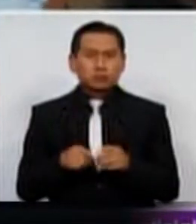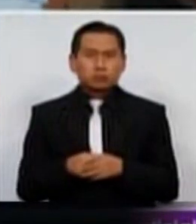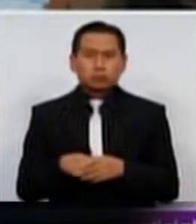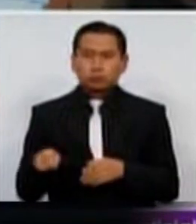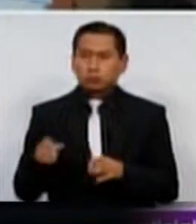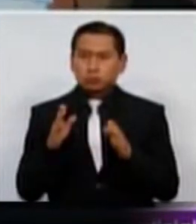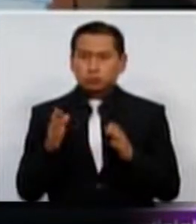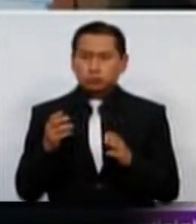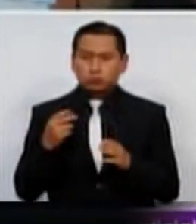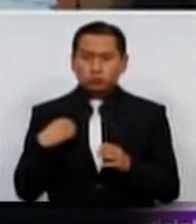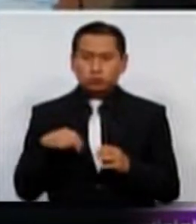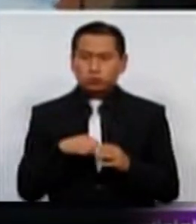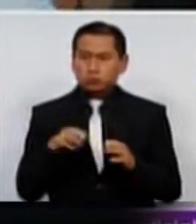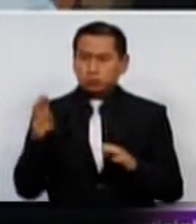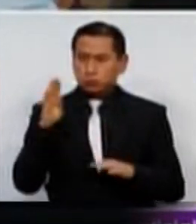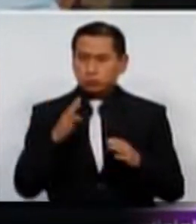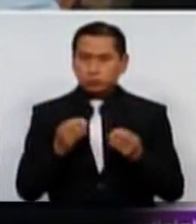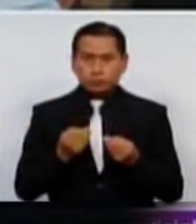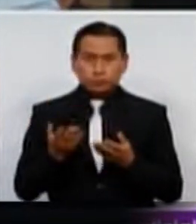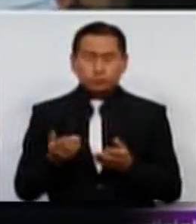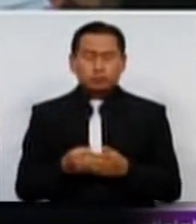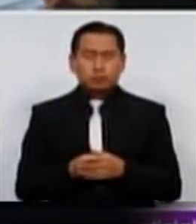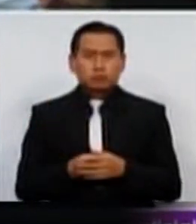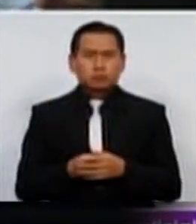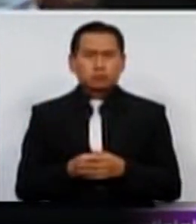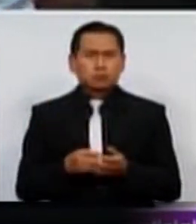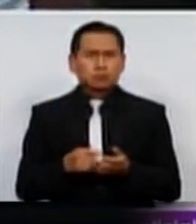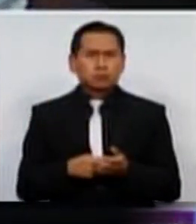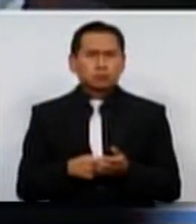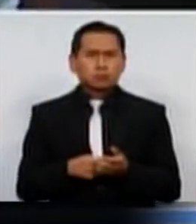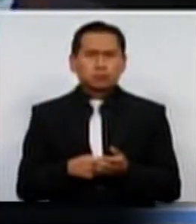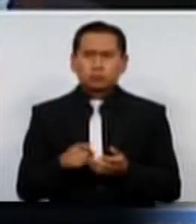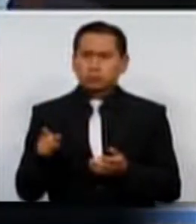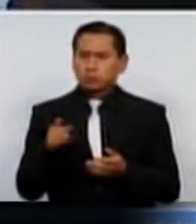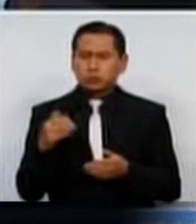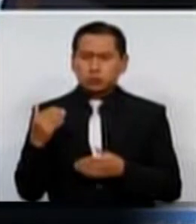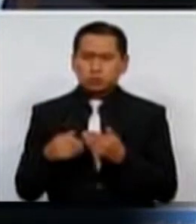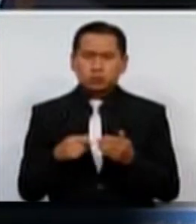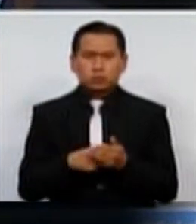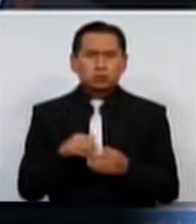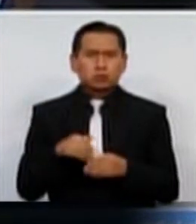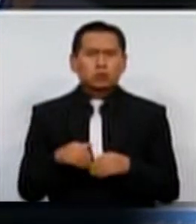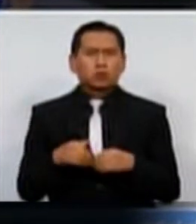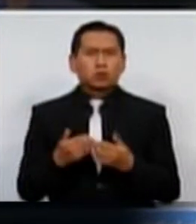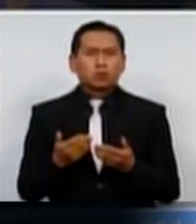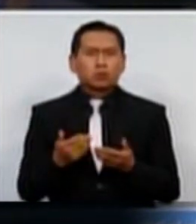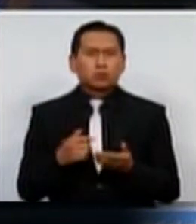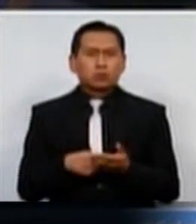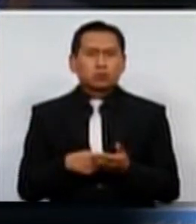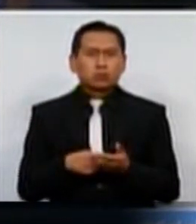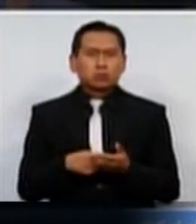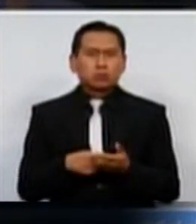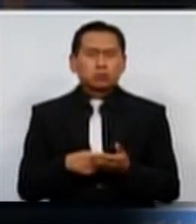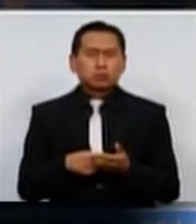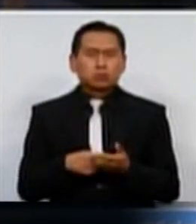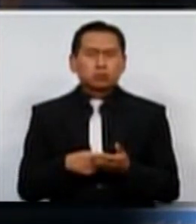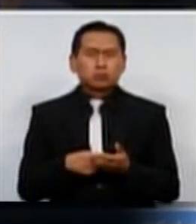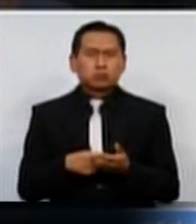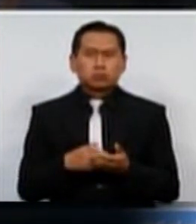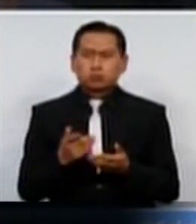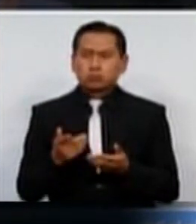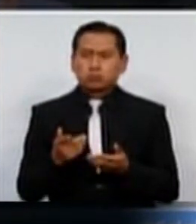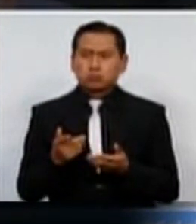and to listen to our concerns about the process, how it was being